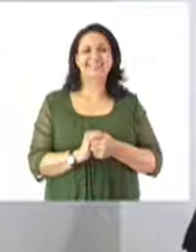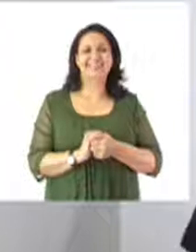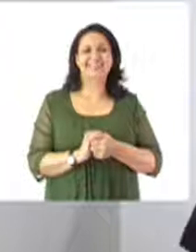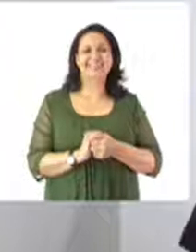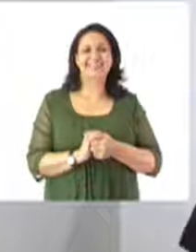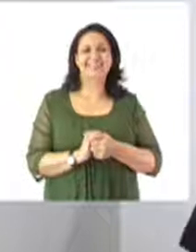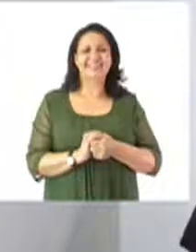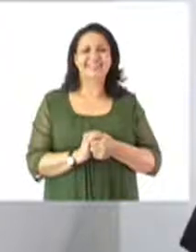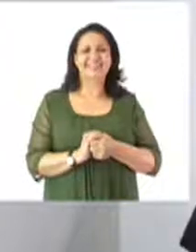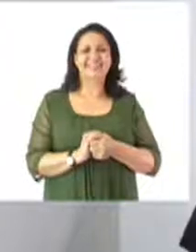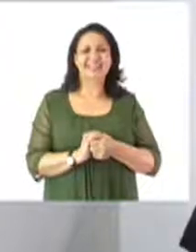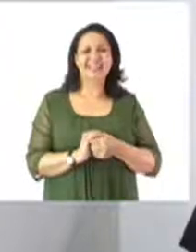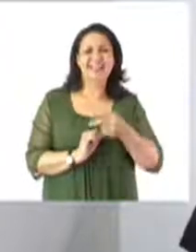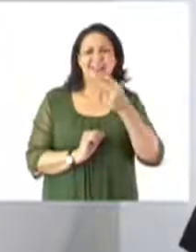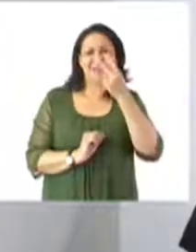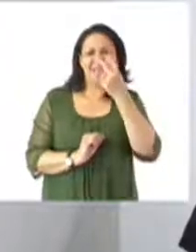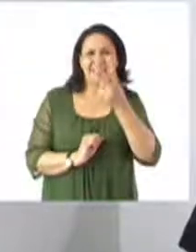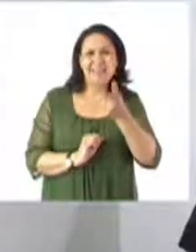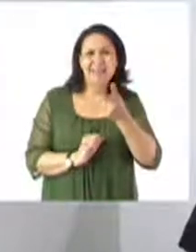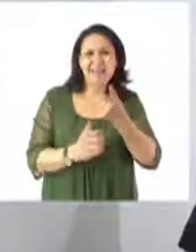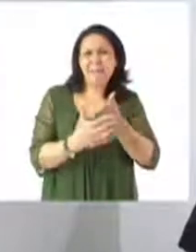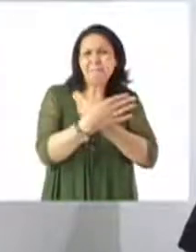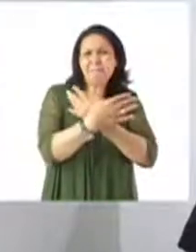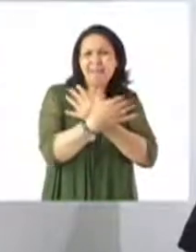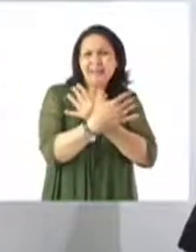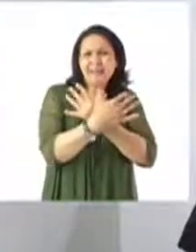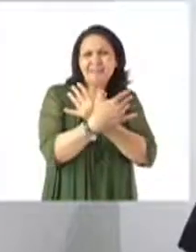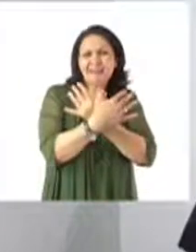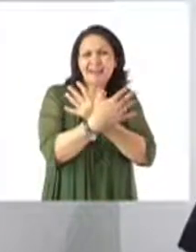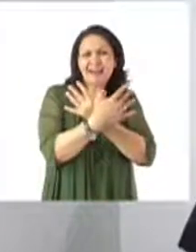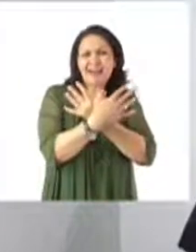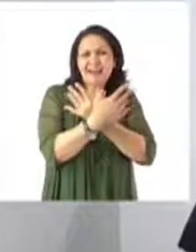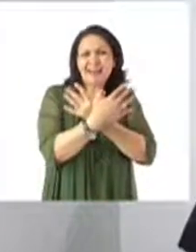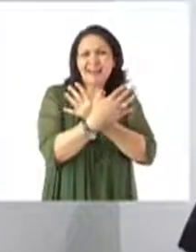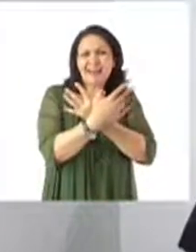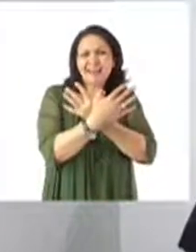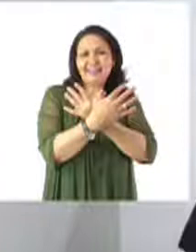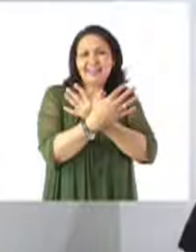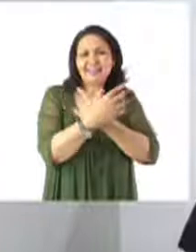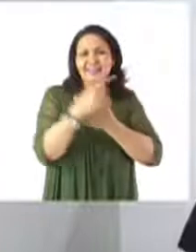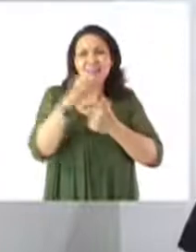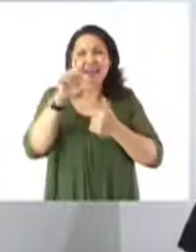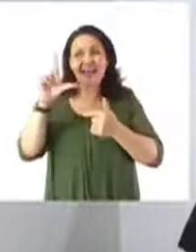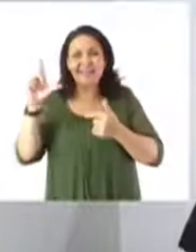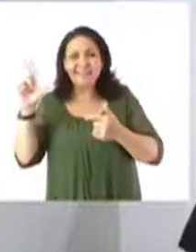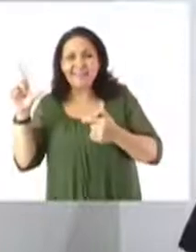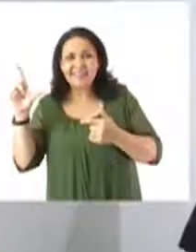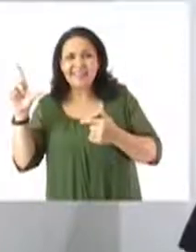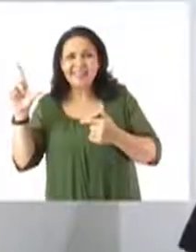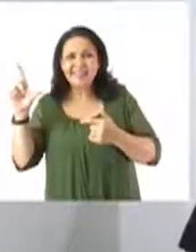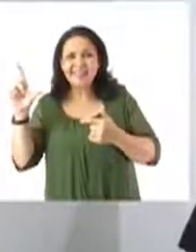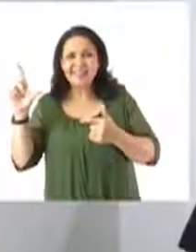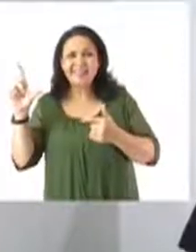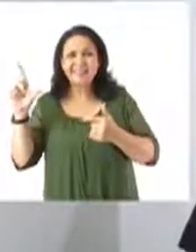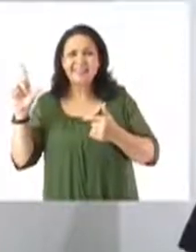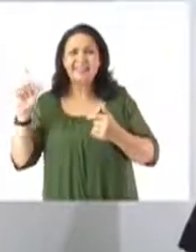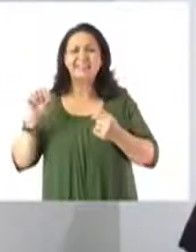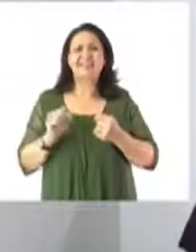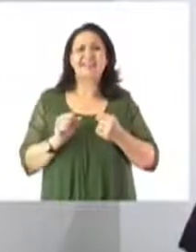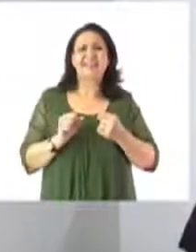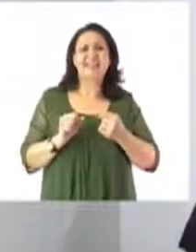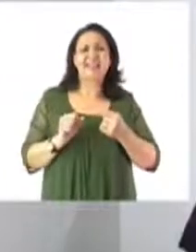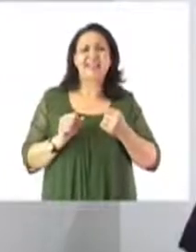Yes. Then we see butterflies up in the corner in our left-hand side. Can you count the